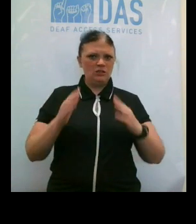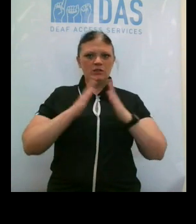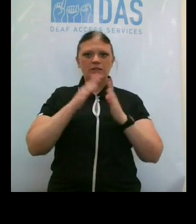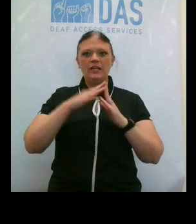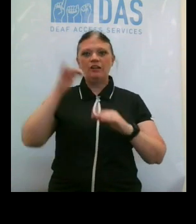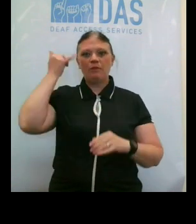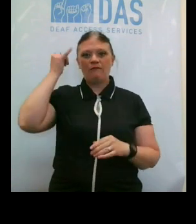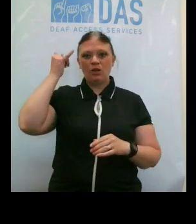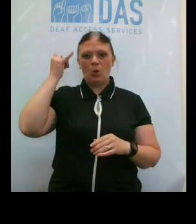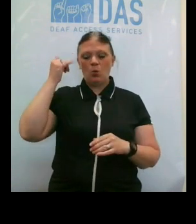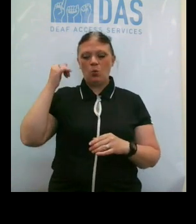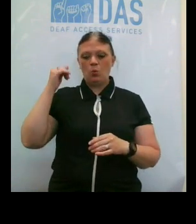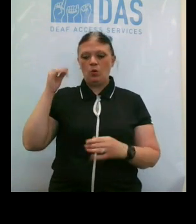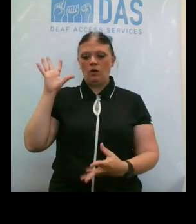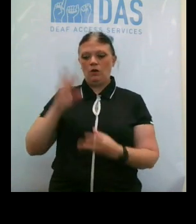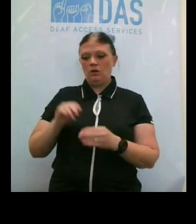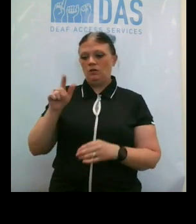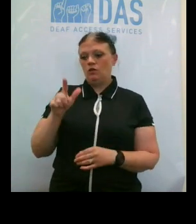Buffalo makes up